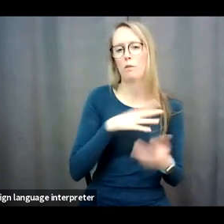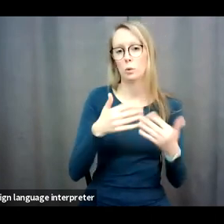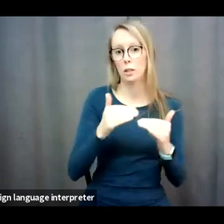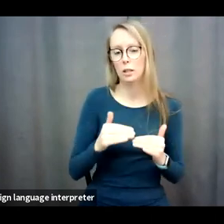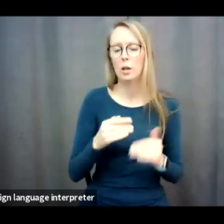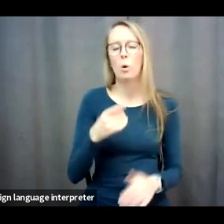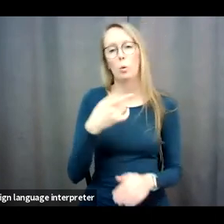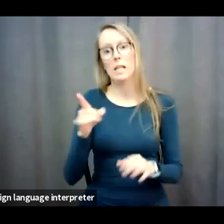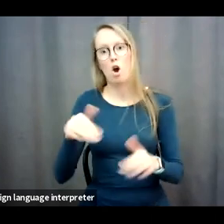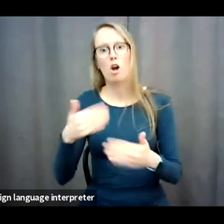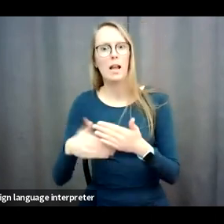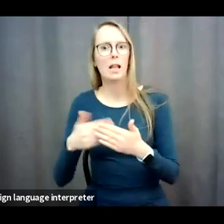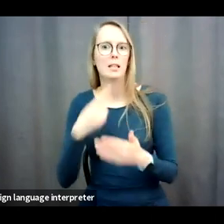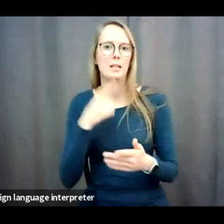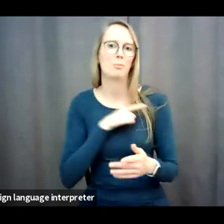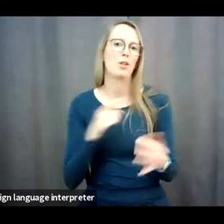said in this webinar,